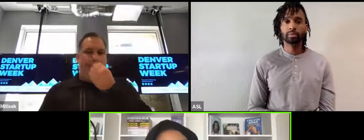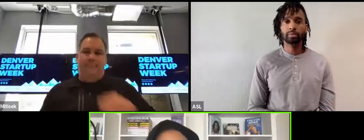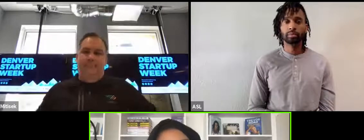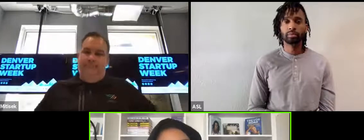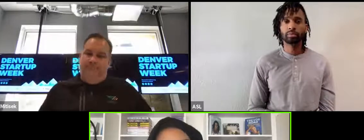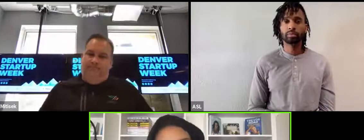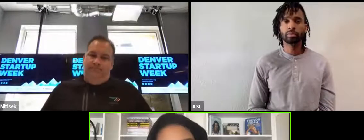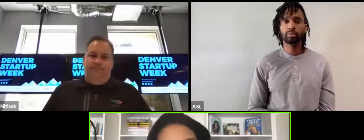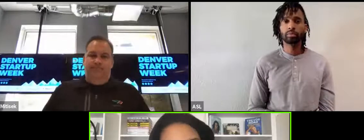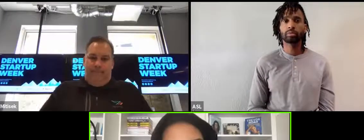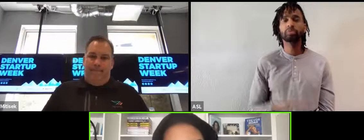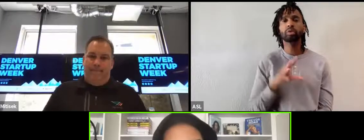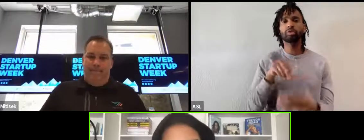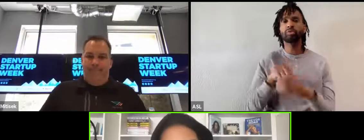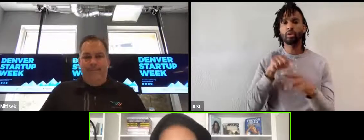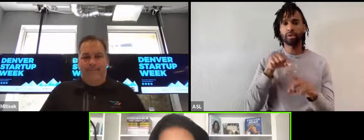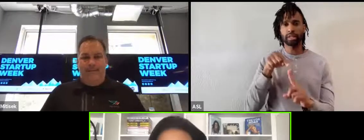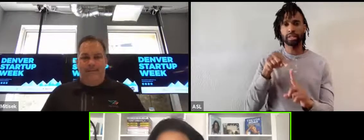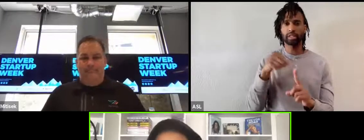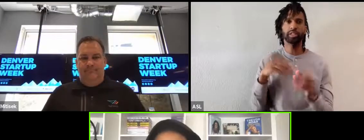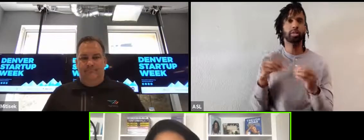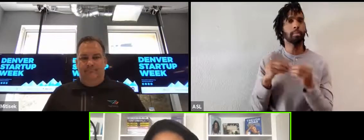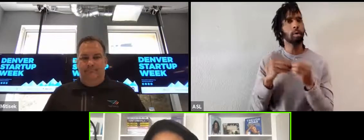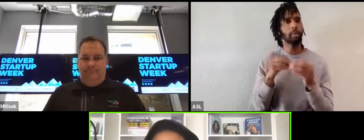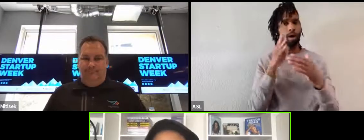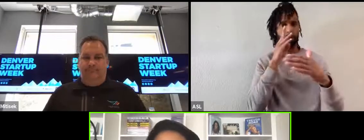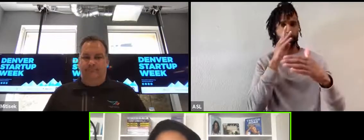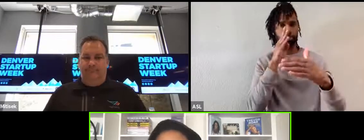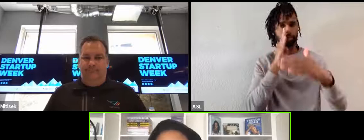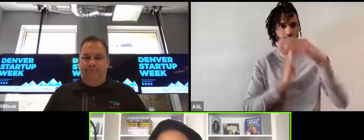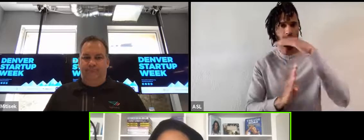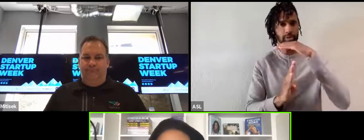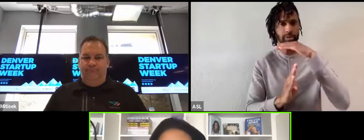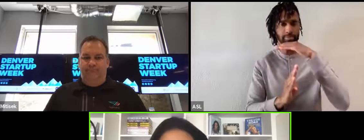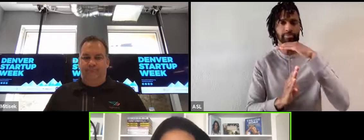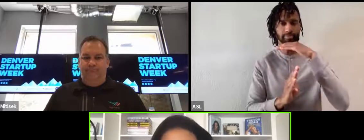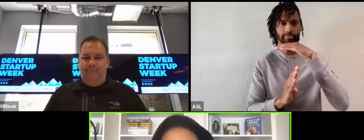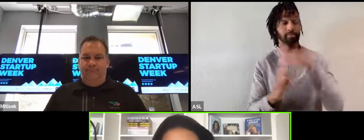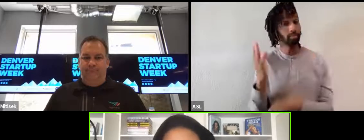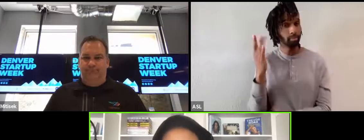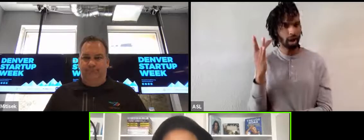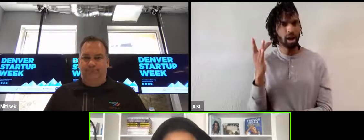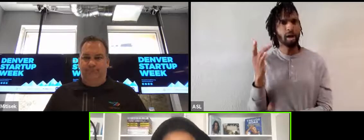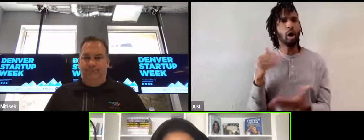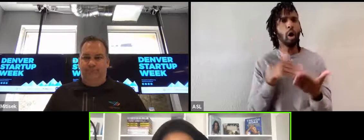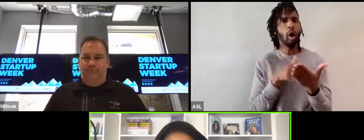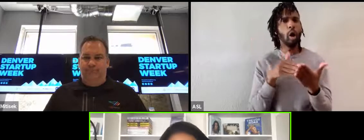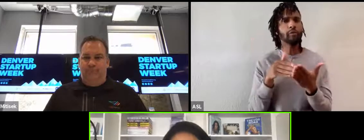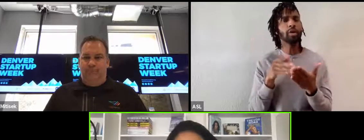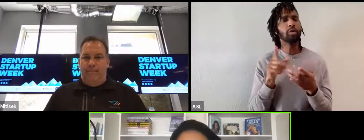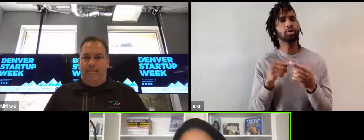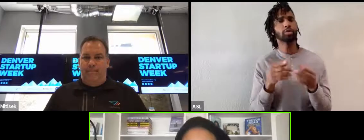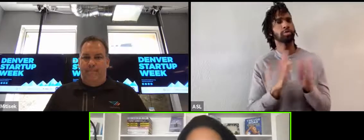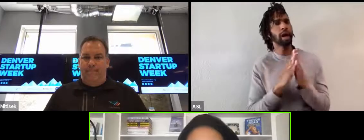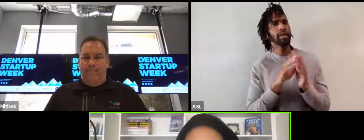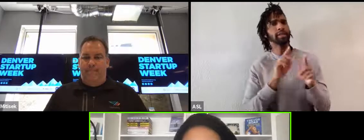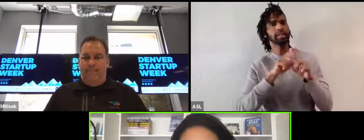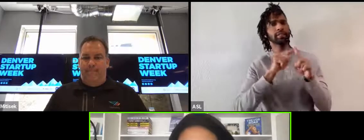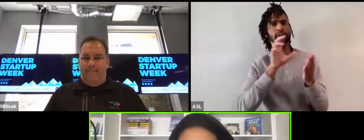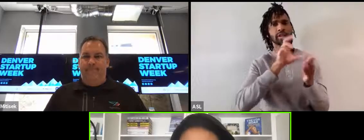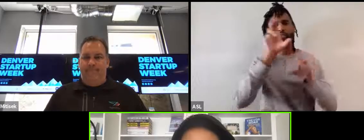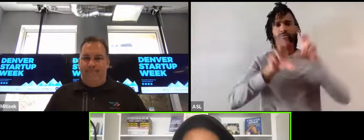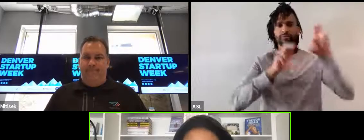Part of this, a lot of this, I think, is like humility, because a lot of times when you ask different investors, how are they